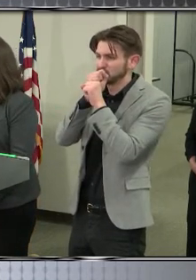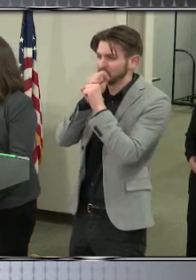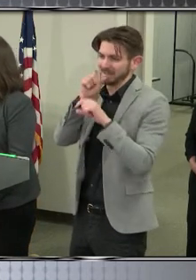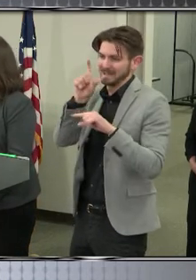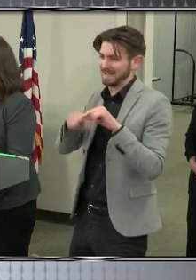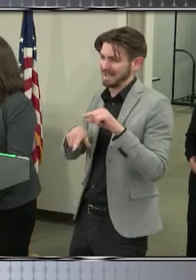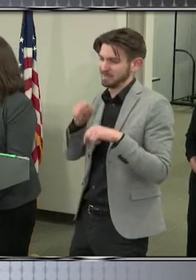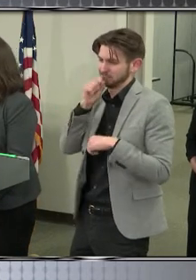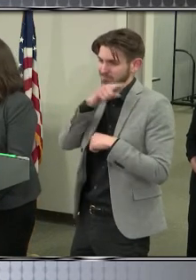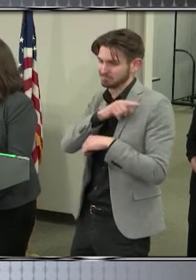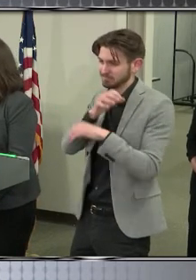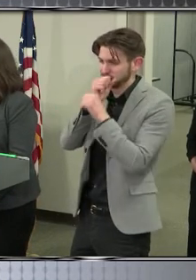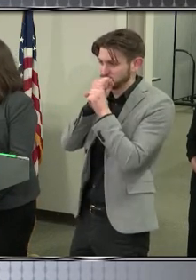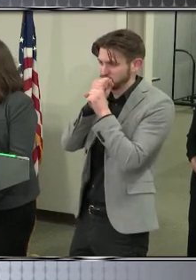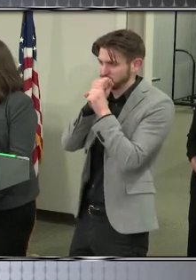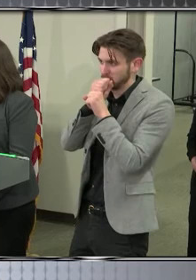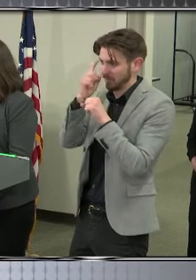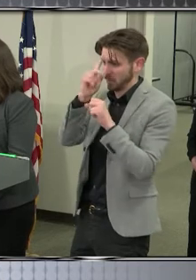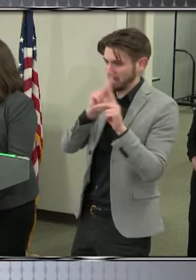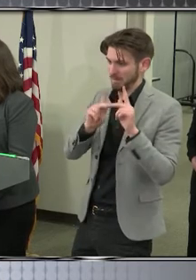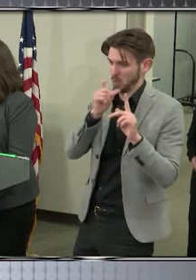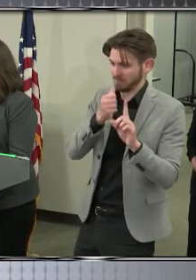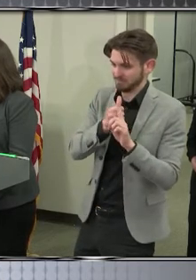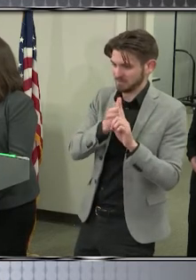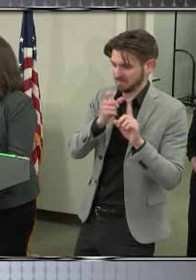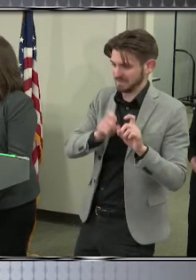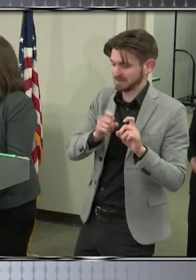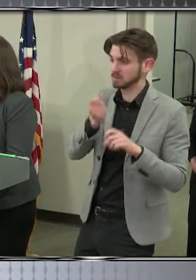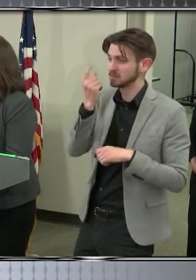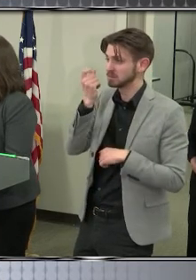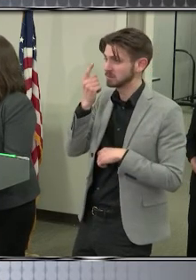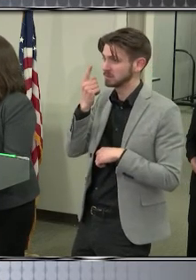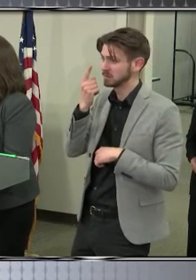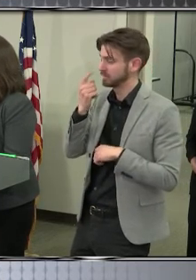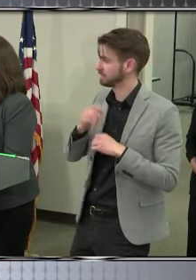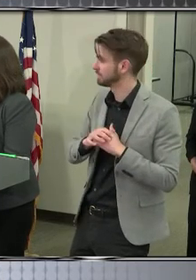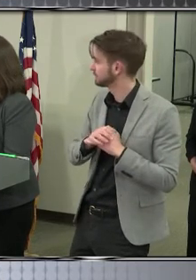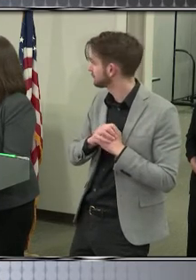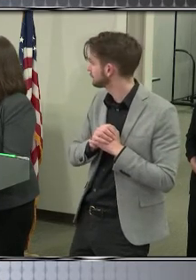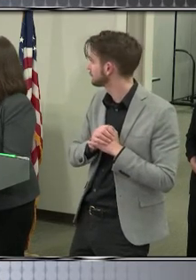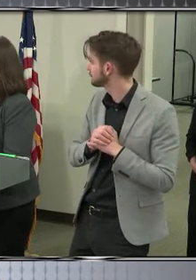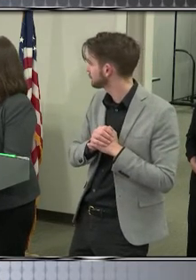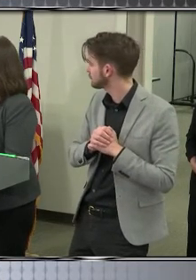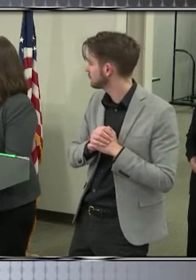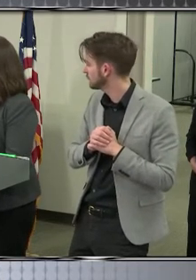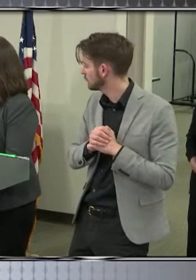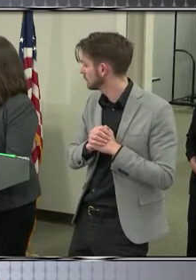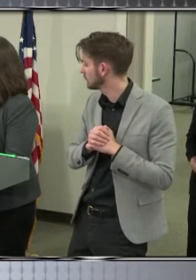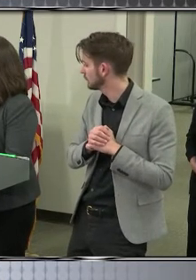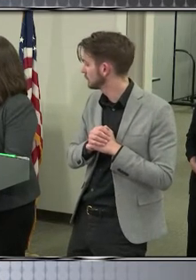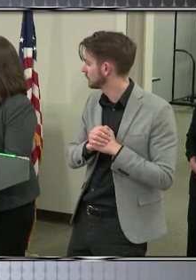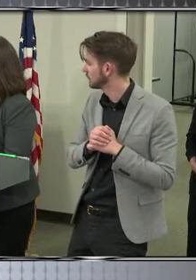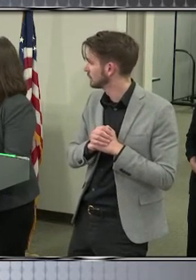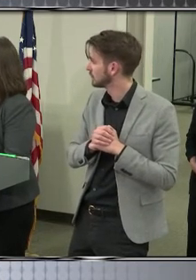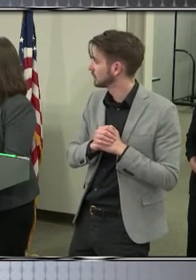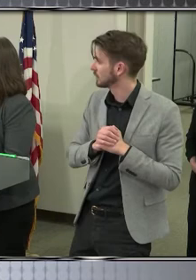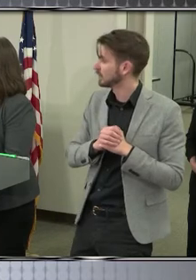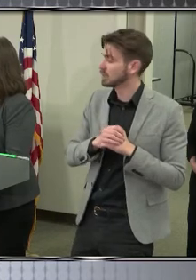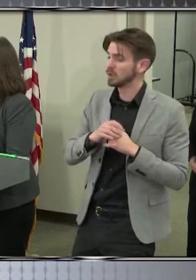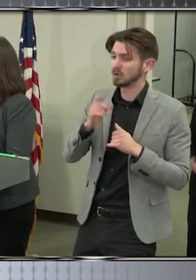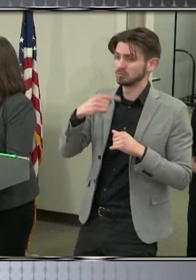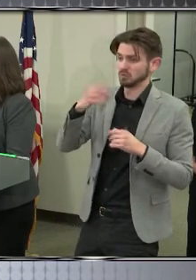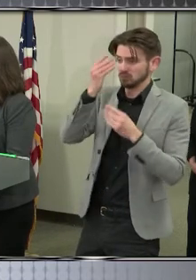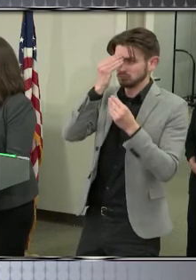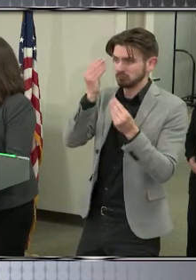tested. And the informative part of the testing that we need to take action on and that we would share with our community is if we